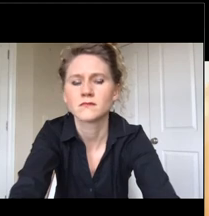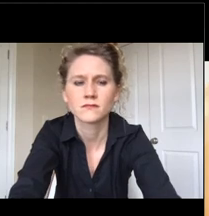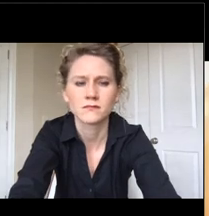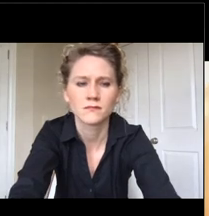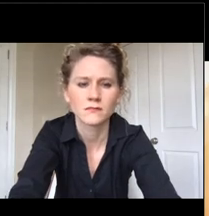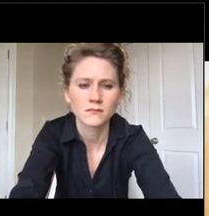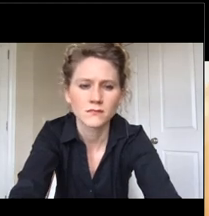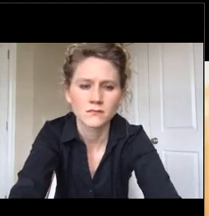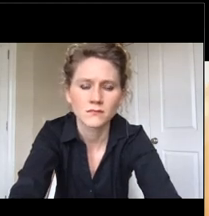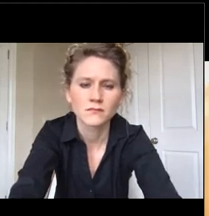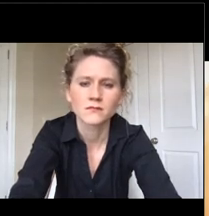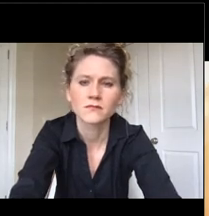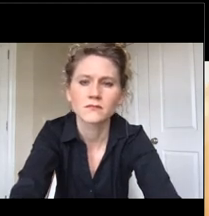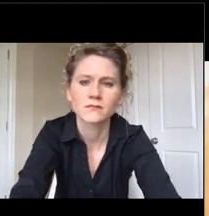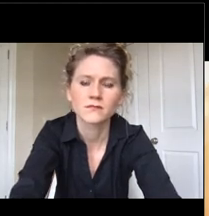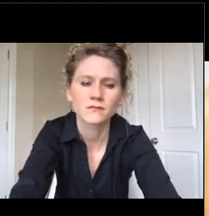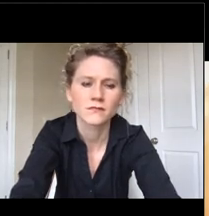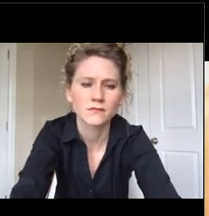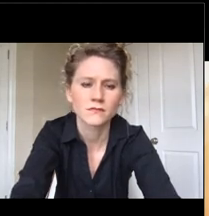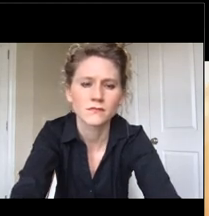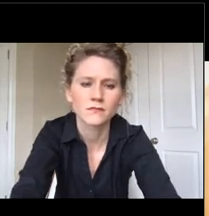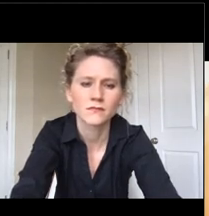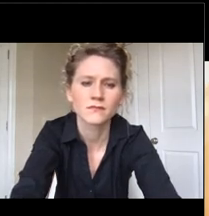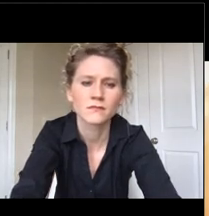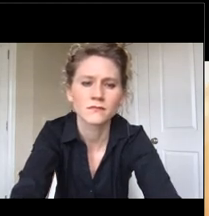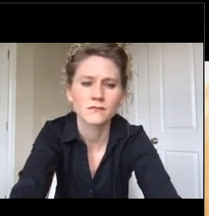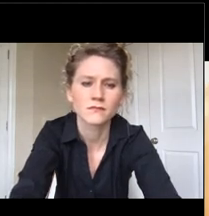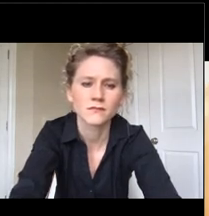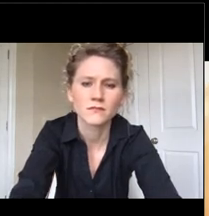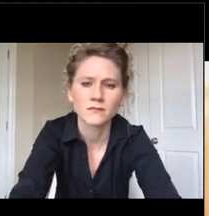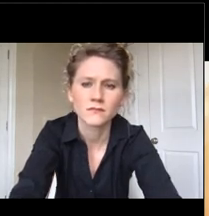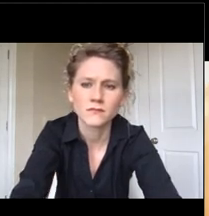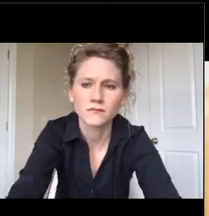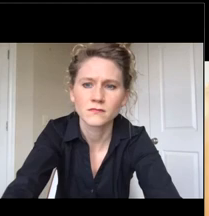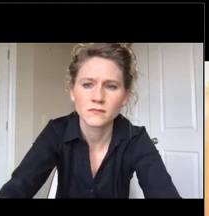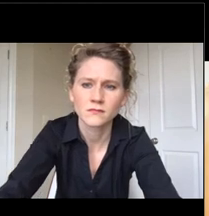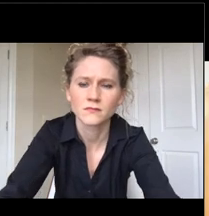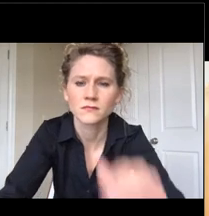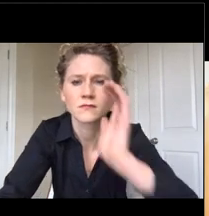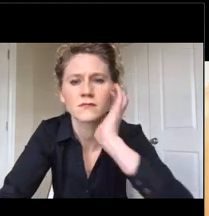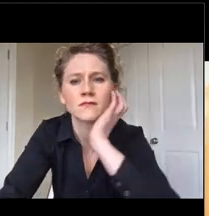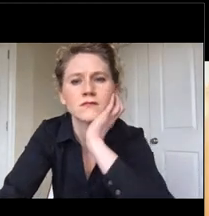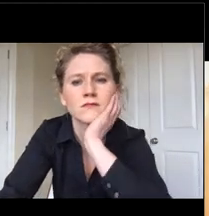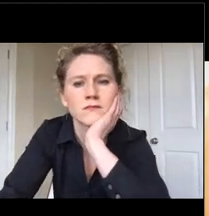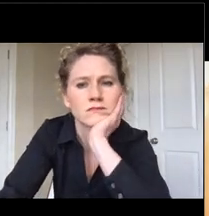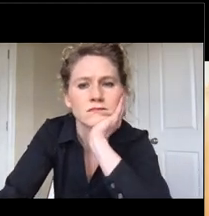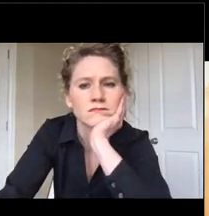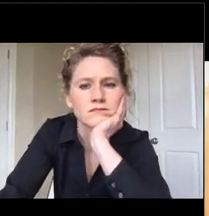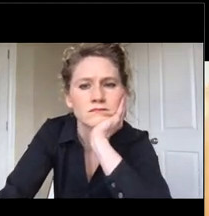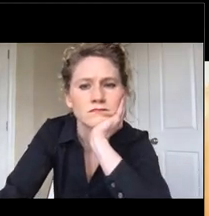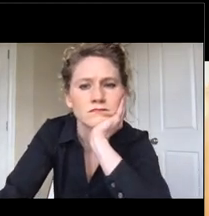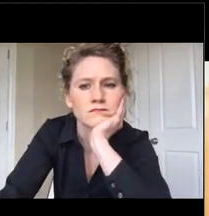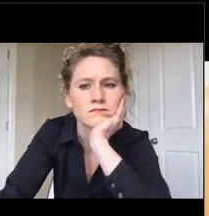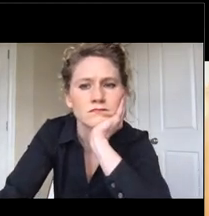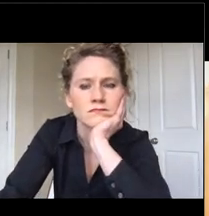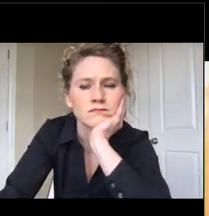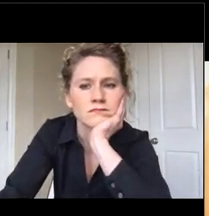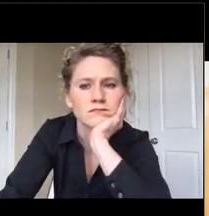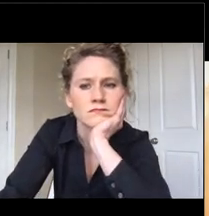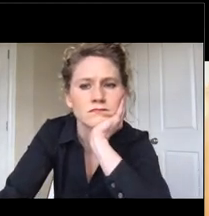ADA upgrades to get that done. So we do the ADA upgrades a year or two before the